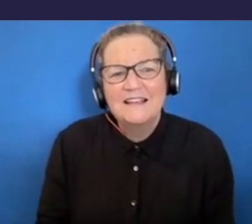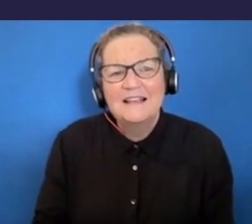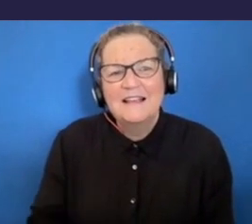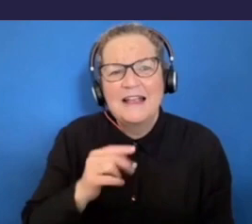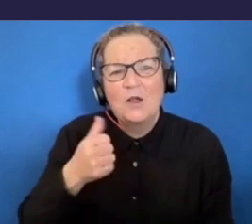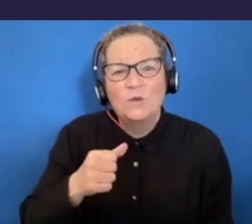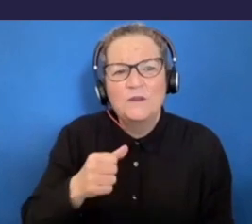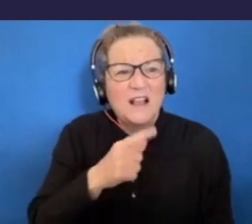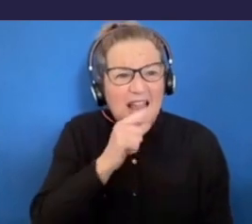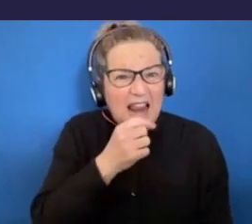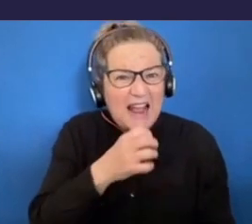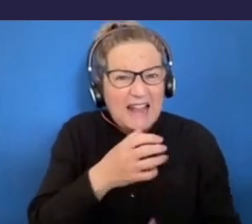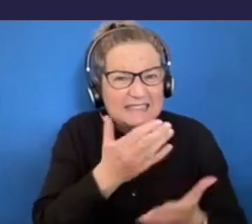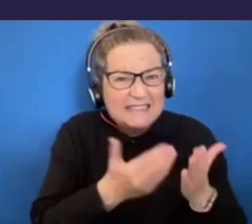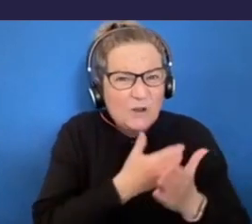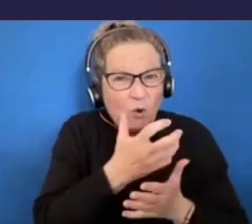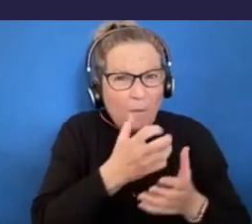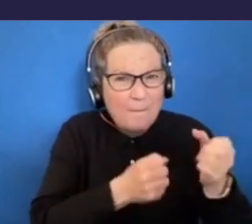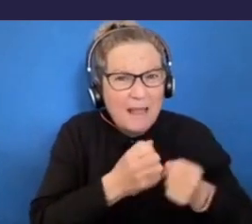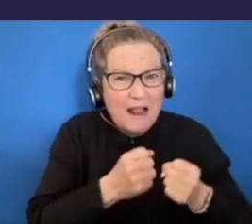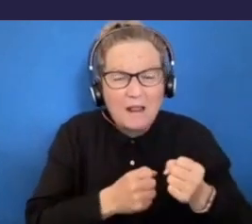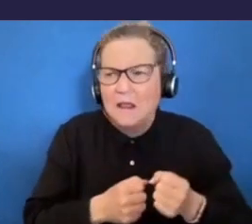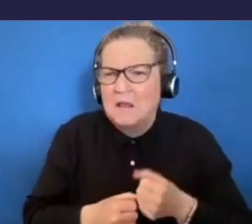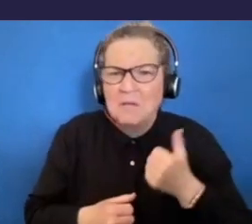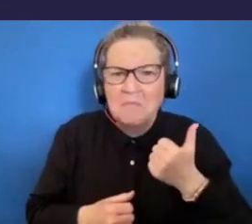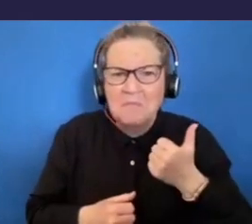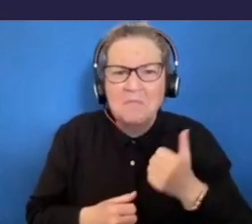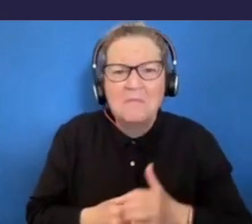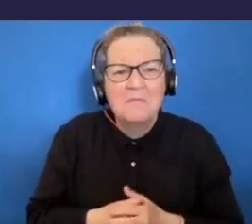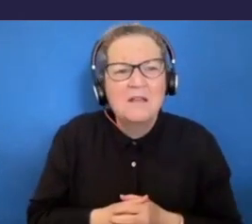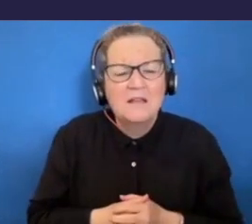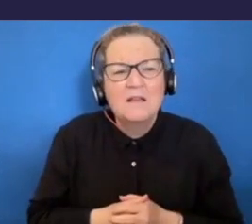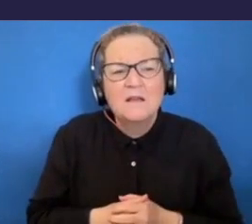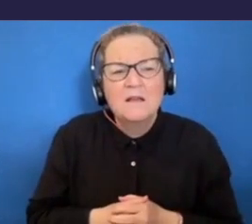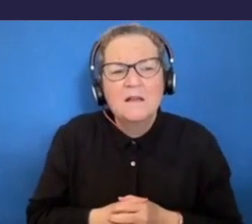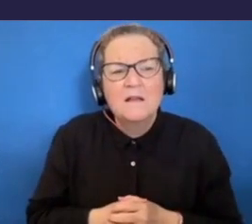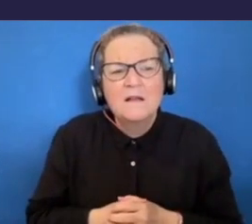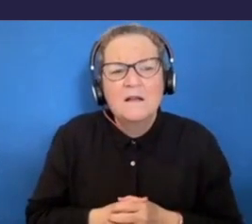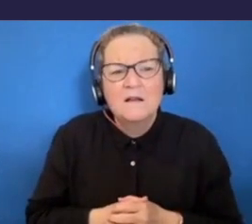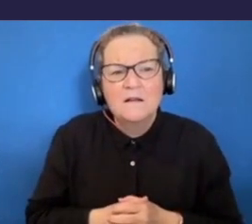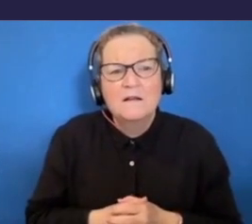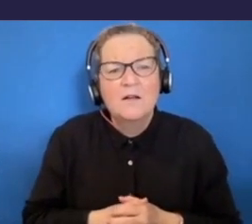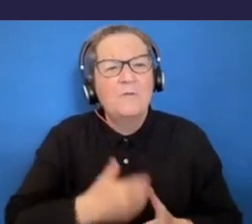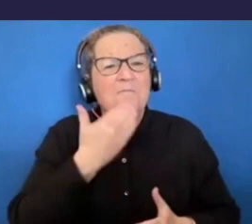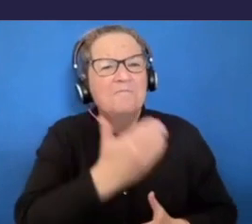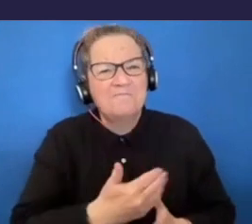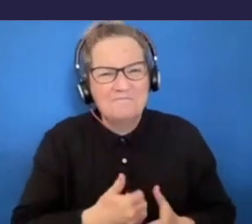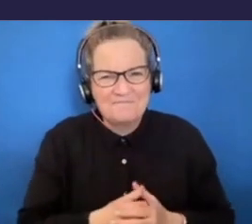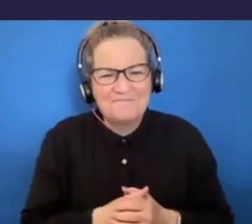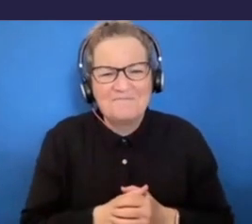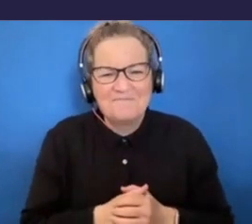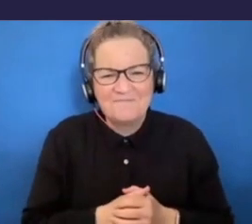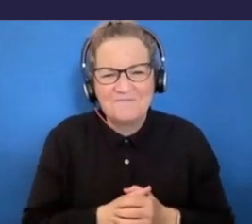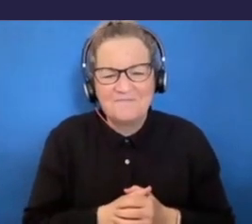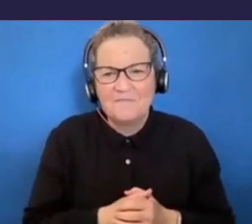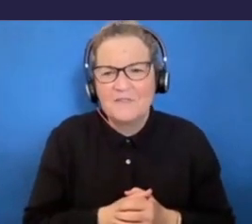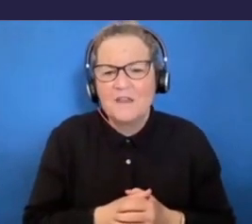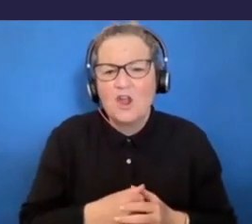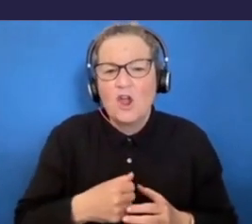it? Cool. Go for it, Emma. Go for it. Thank you. I think it's really important